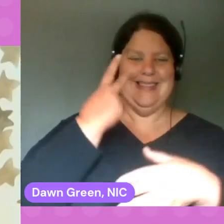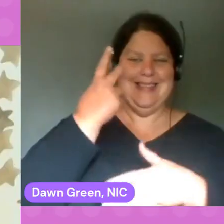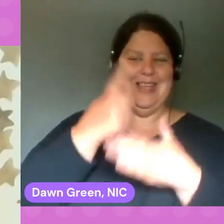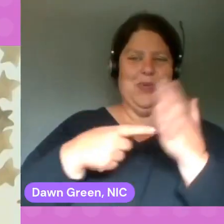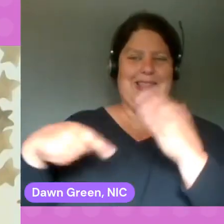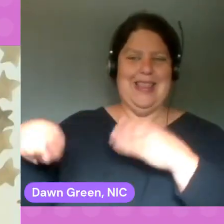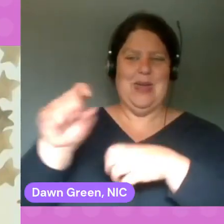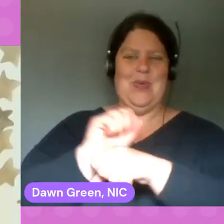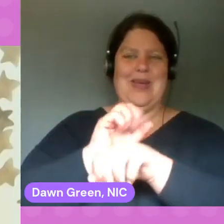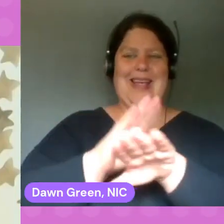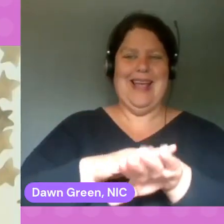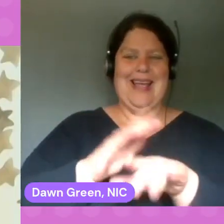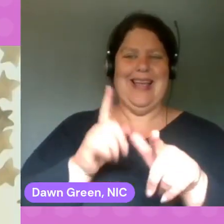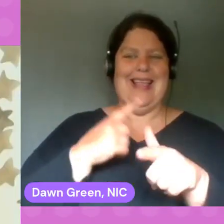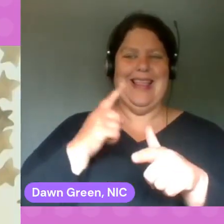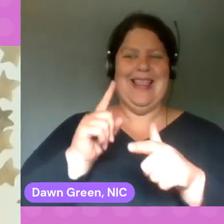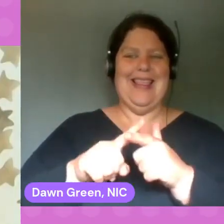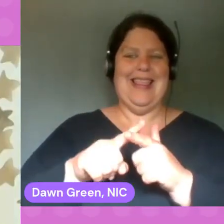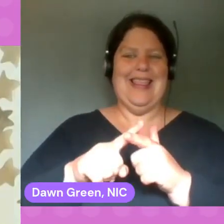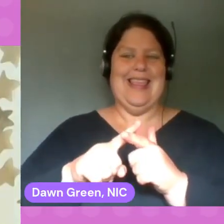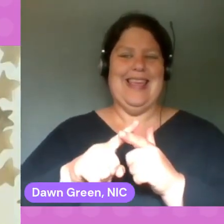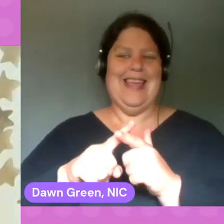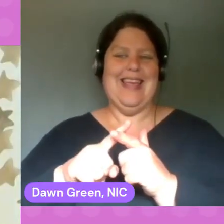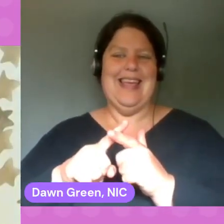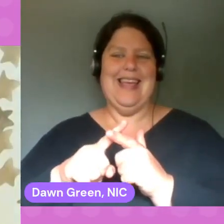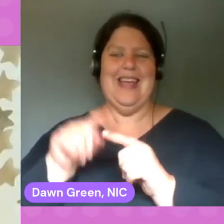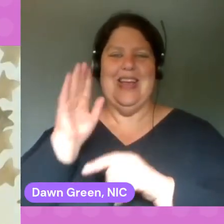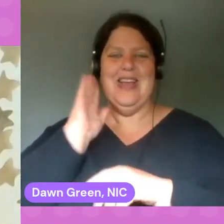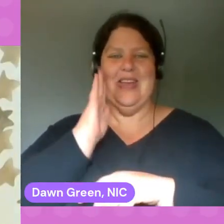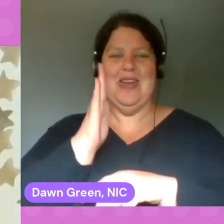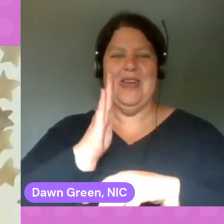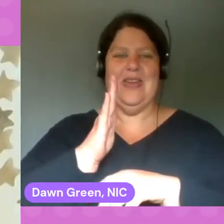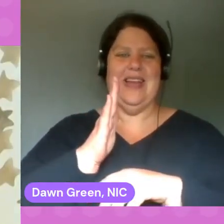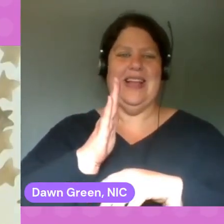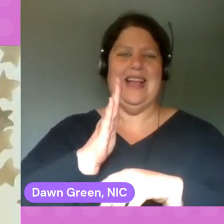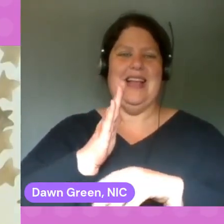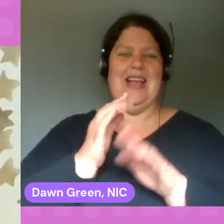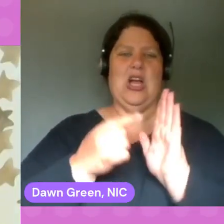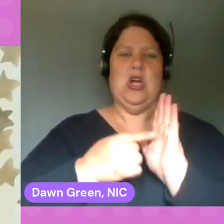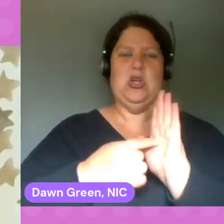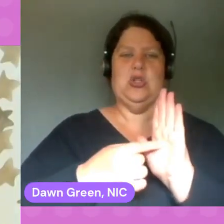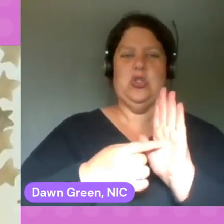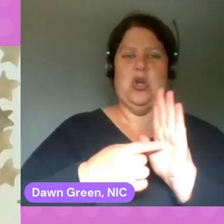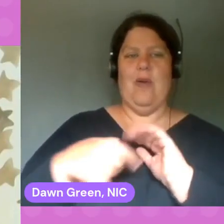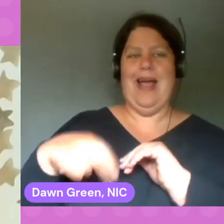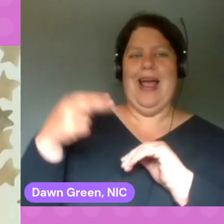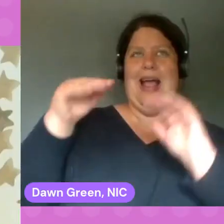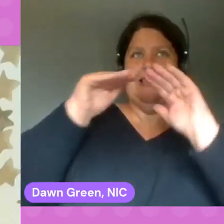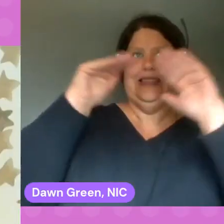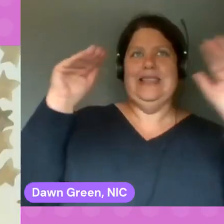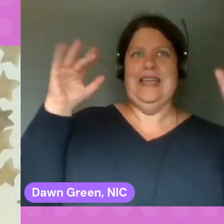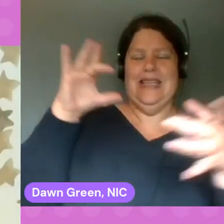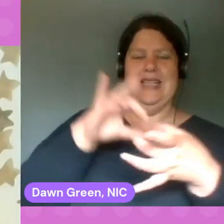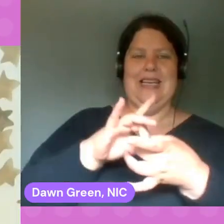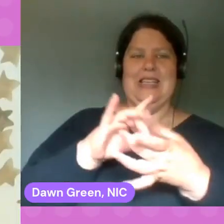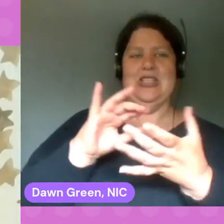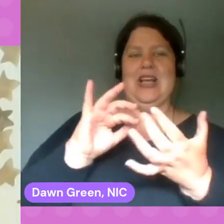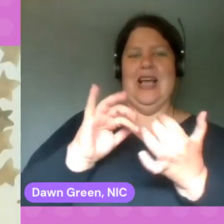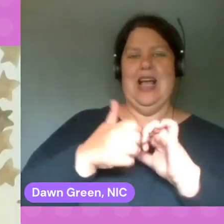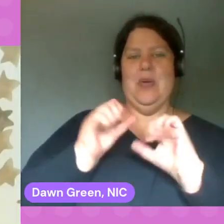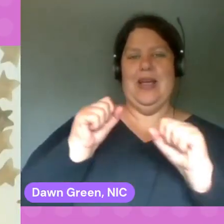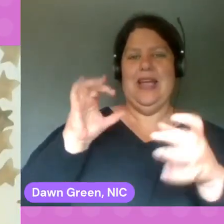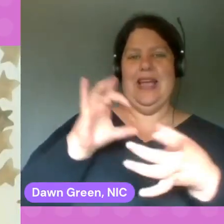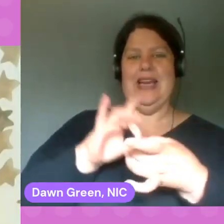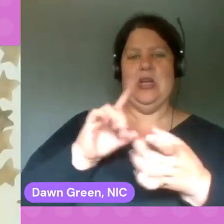then we will show a high ceiling connection, another way that this connect to